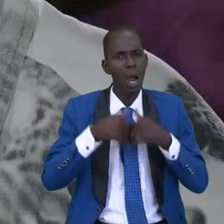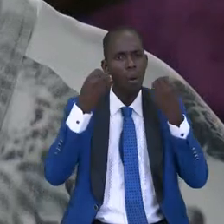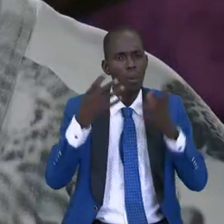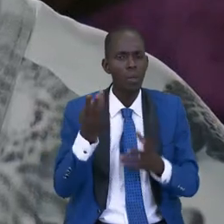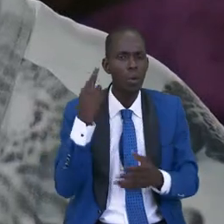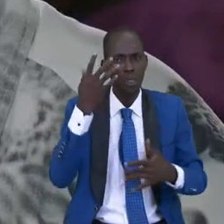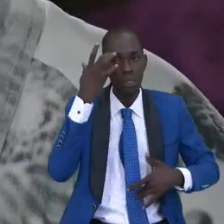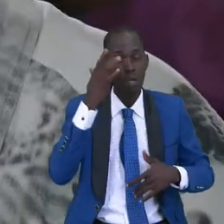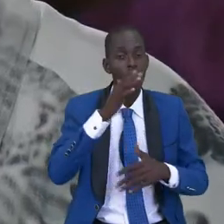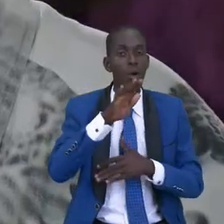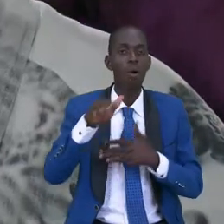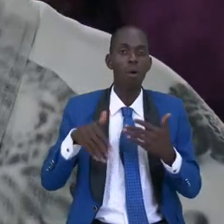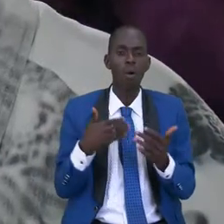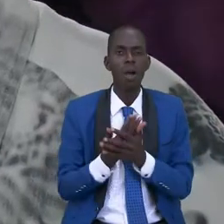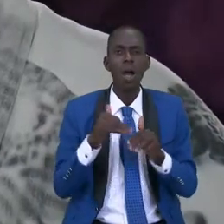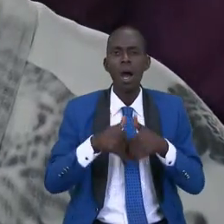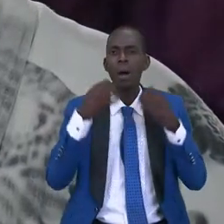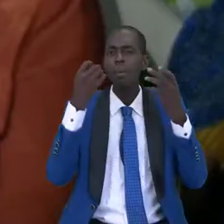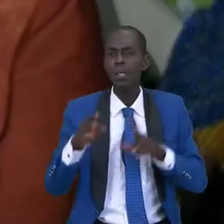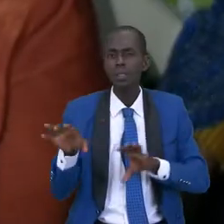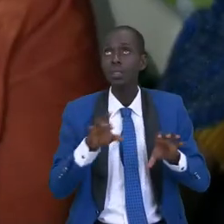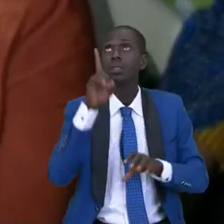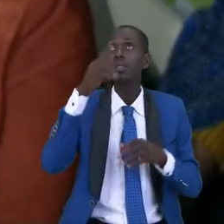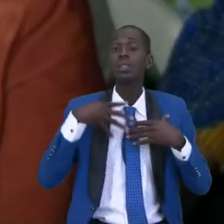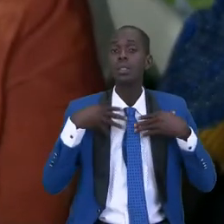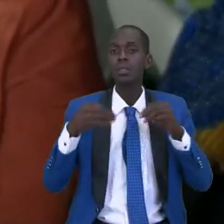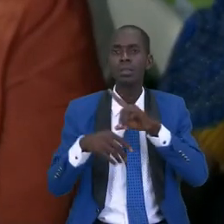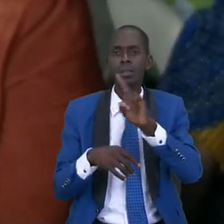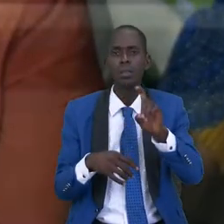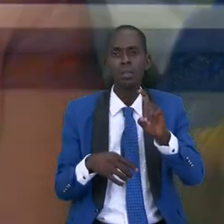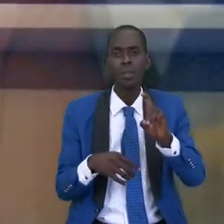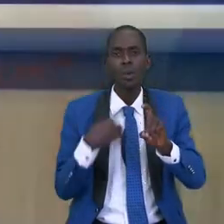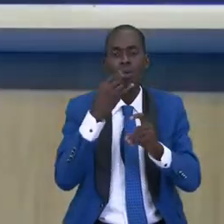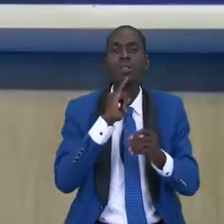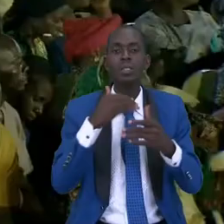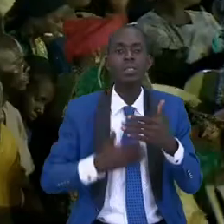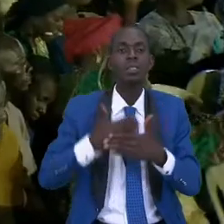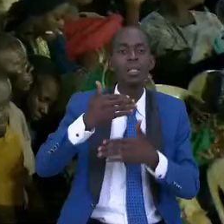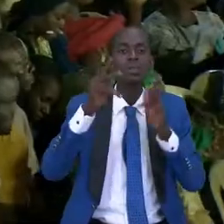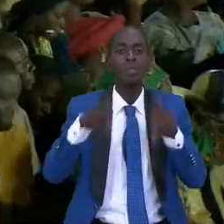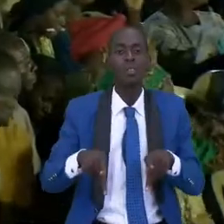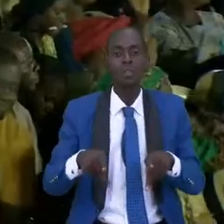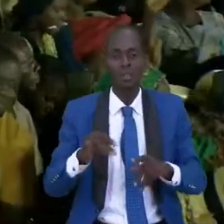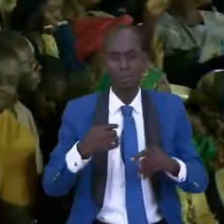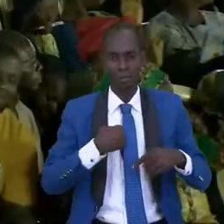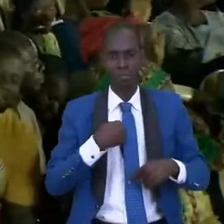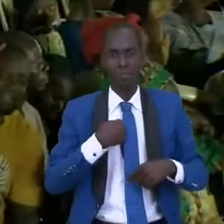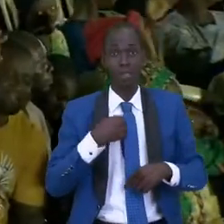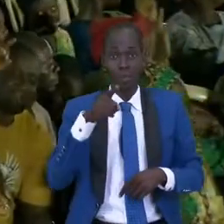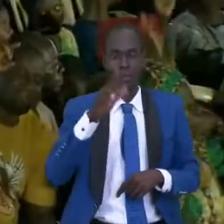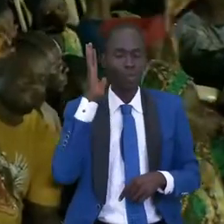sick? How many did he heal? Who is the next one? You'll be the next